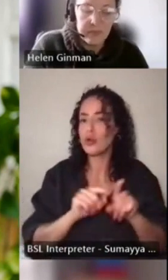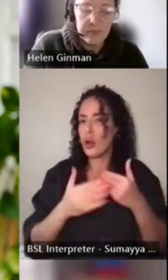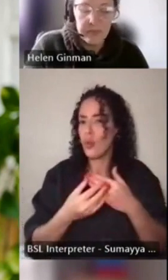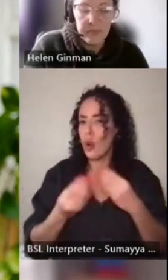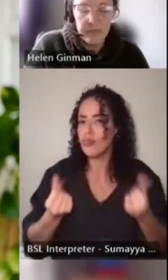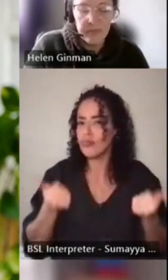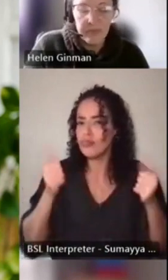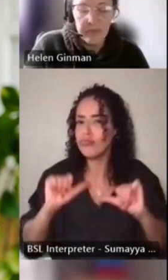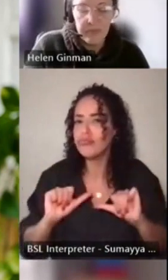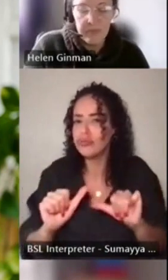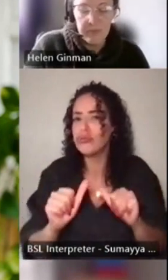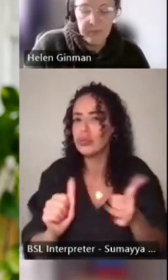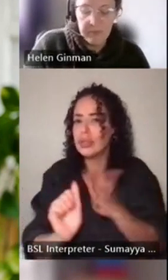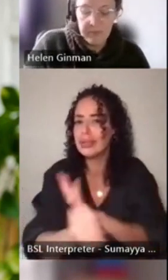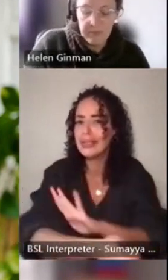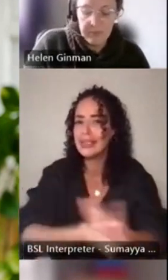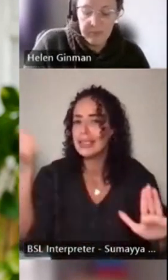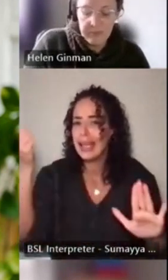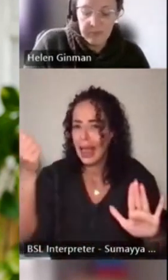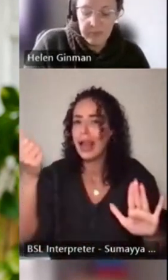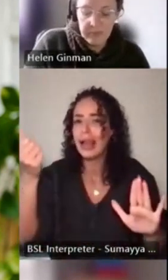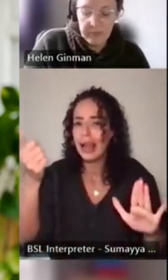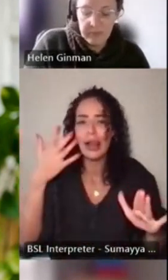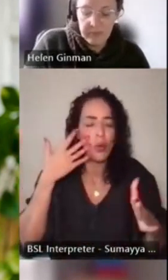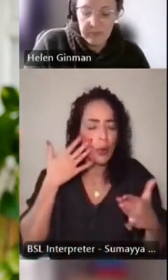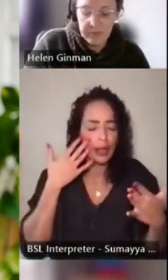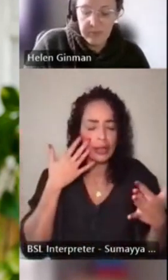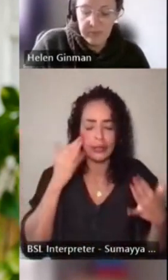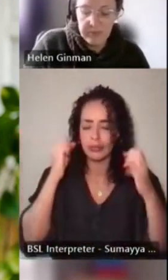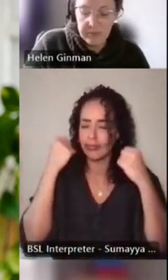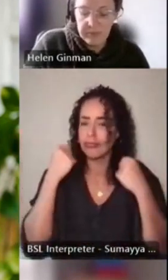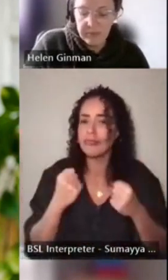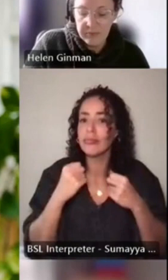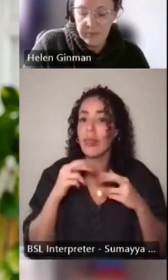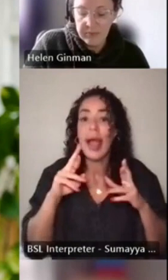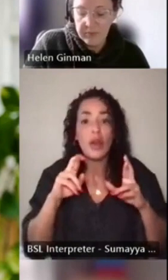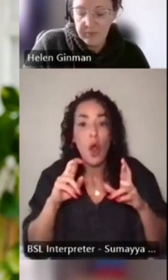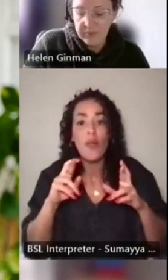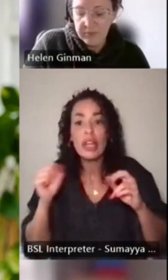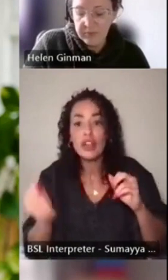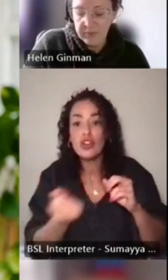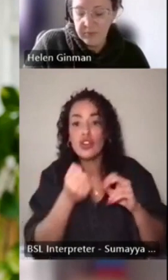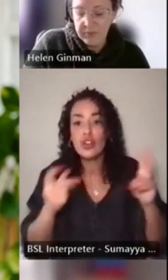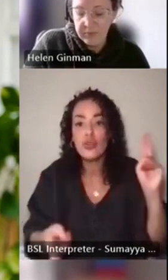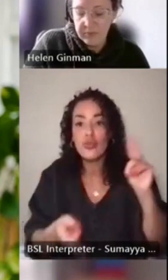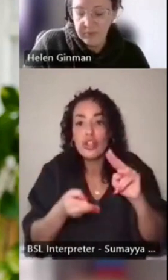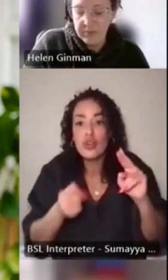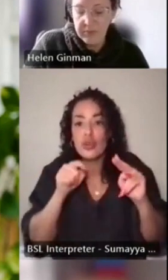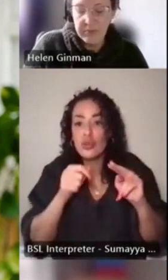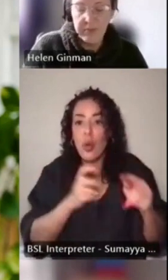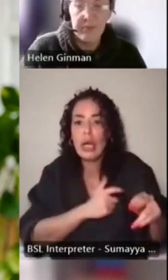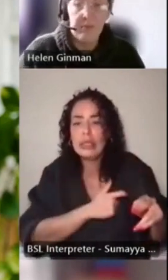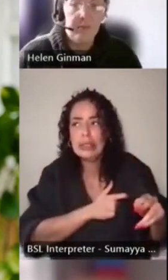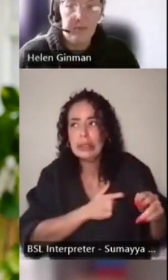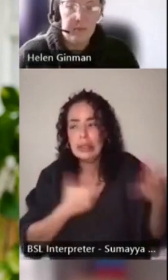to do it. And it should hopefully in time reduce some of the worry about being assertive.